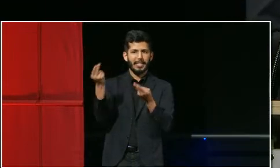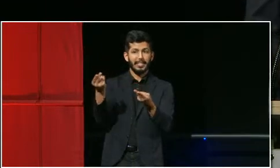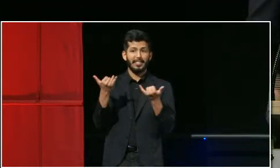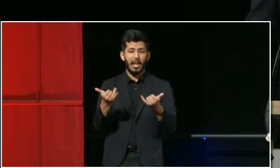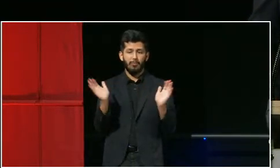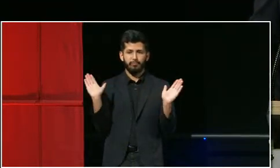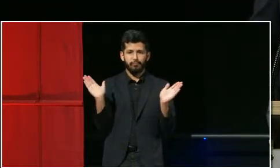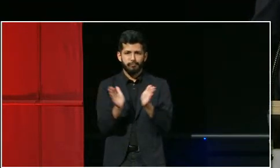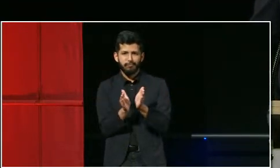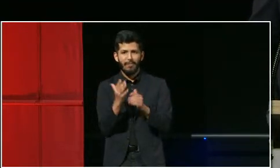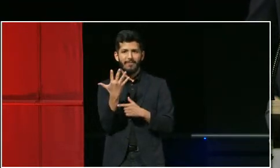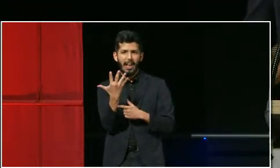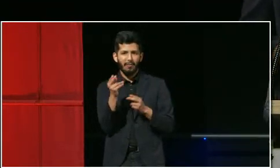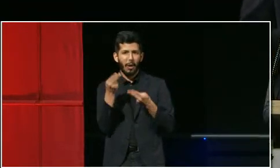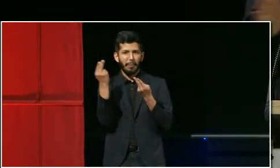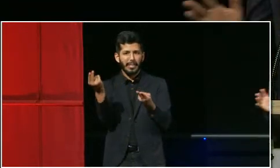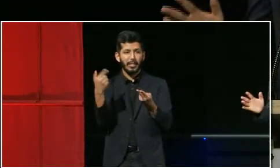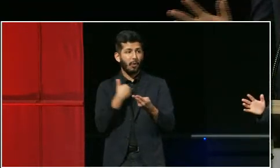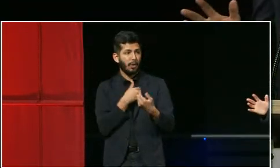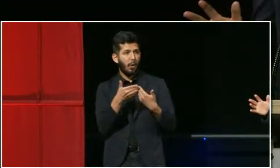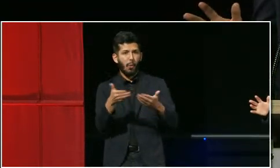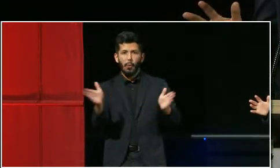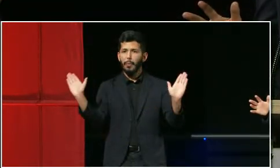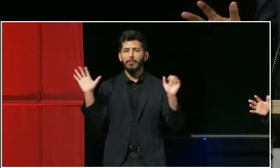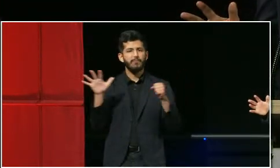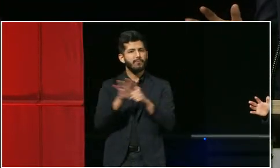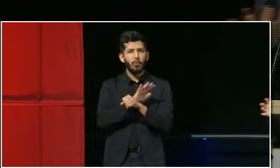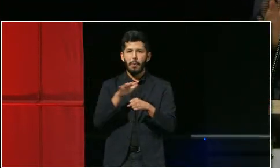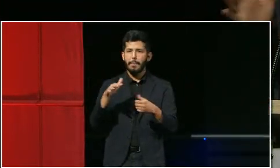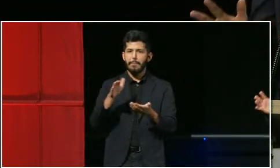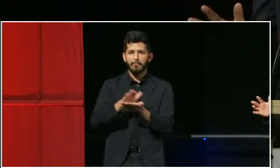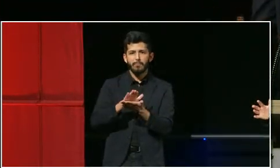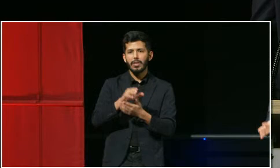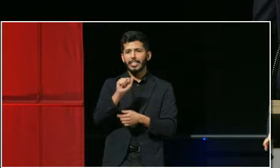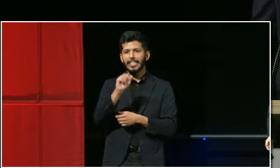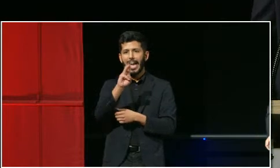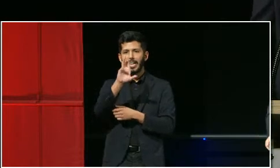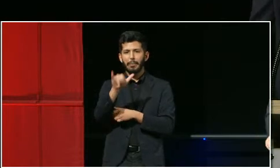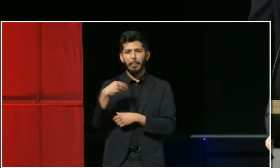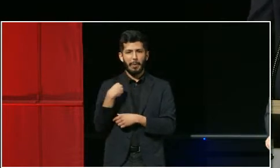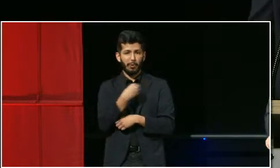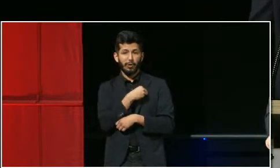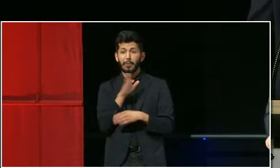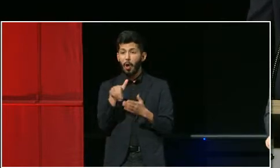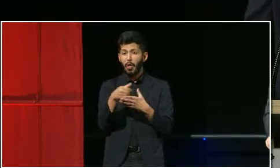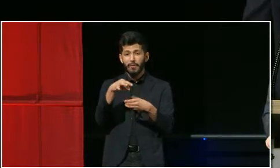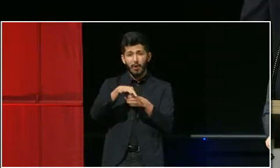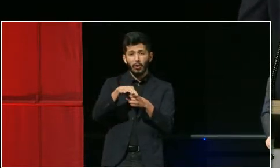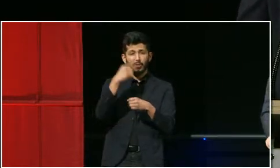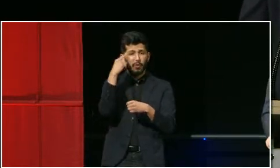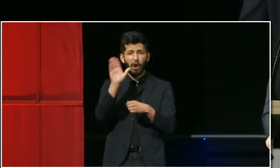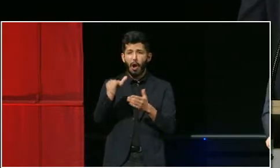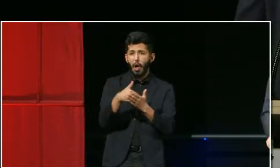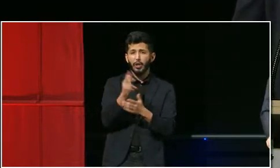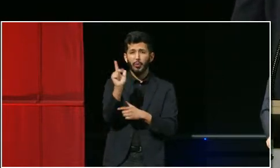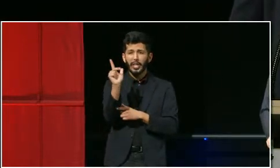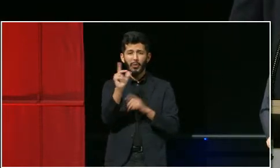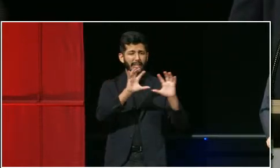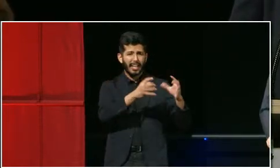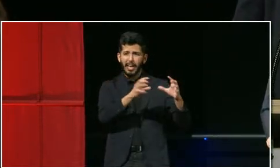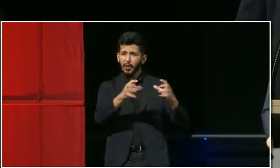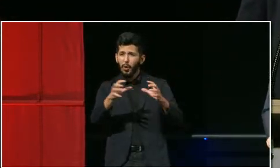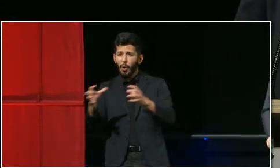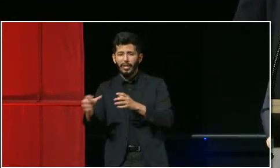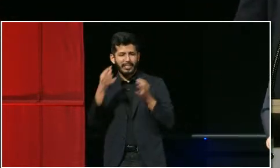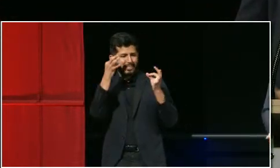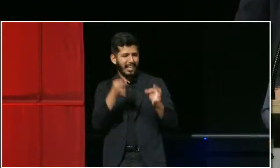five nominees, we now open it up to the entire Academy membership. And the entire membership votes in all 23 categories to determine the Oscar winner